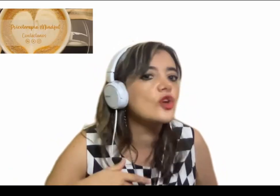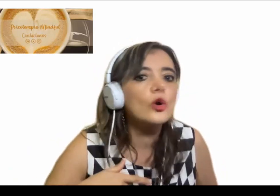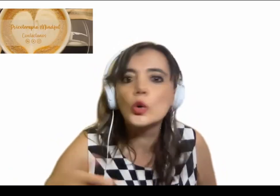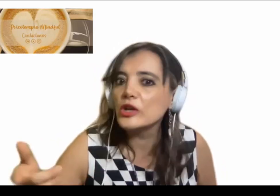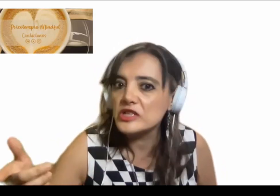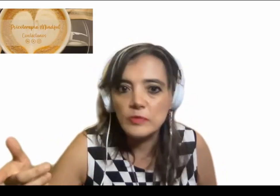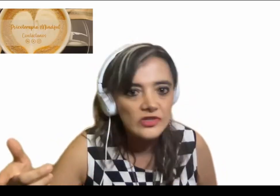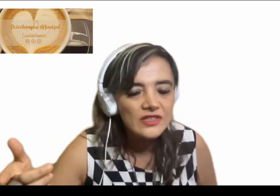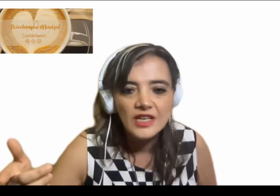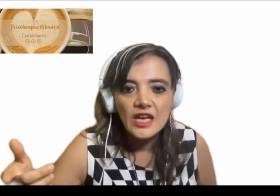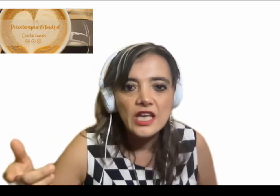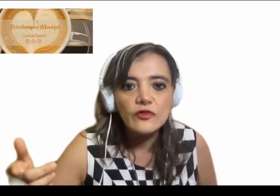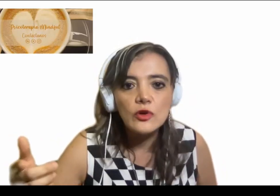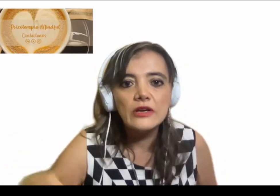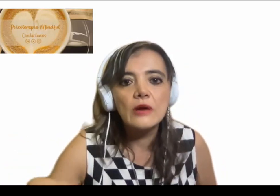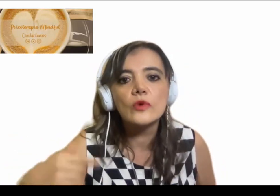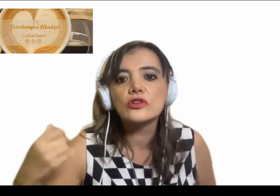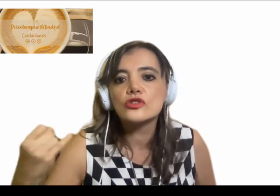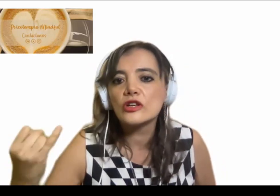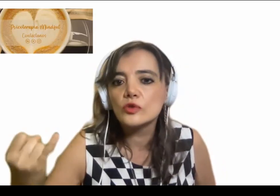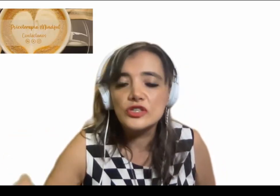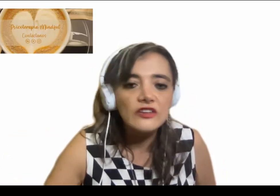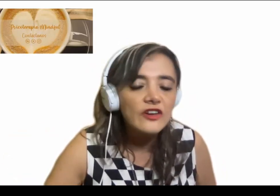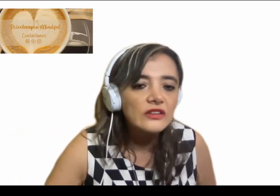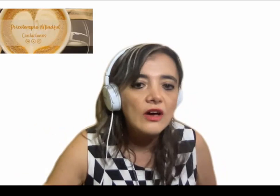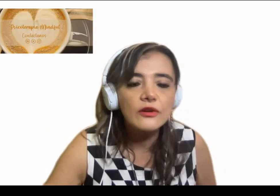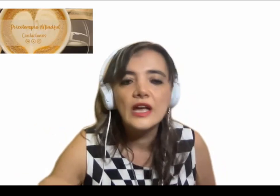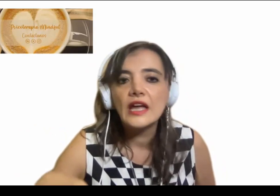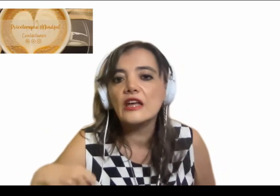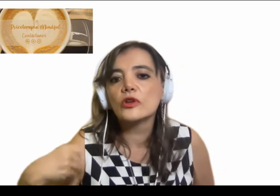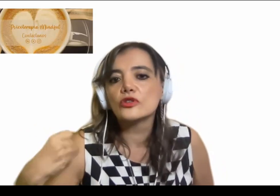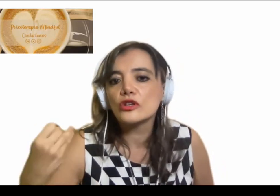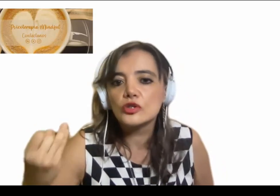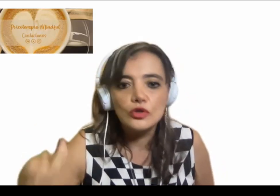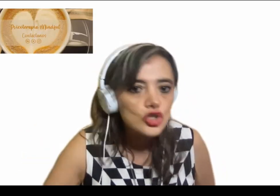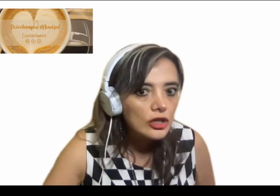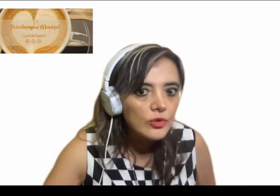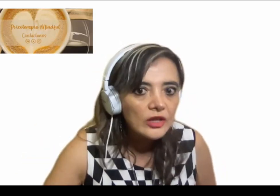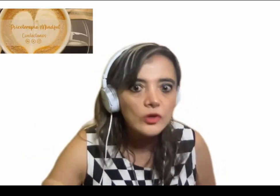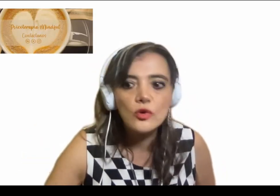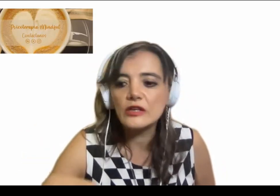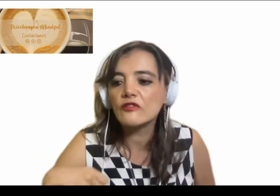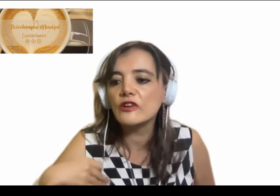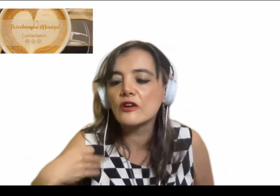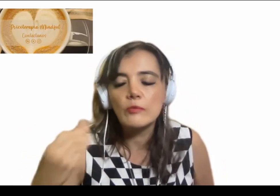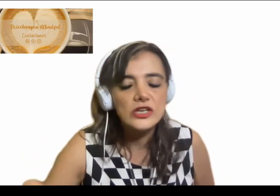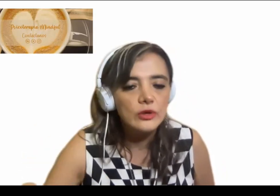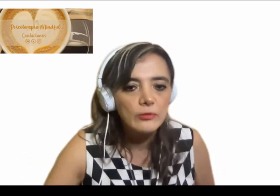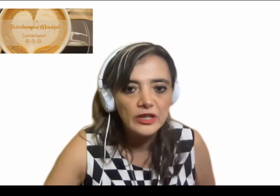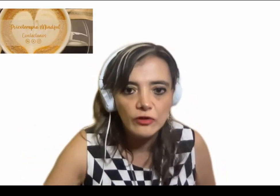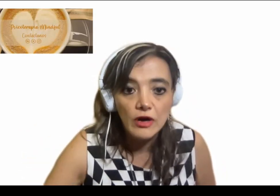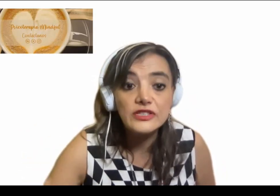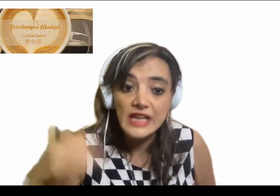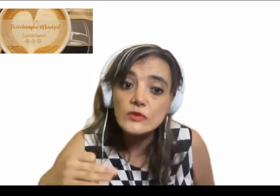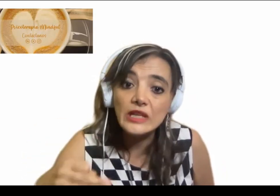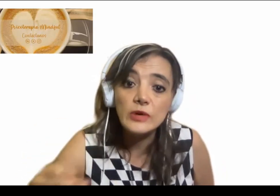if it is your only response. If you are numb when you're talking to your significant other, when you're talking to your children, when you cannot feel compassion or